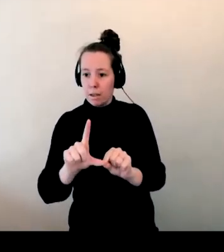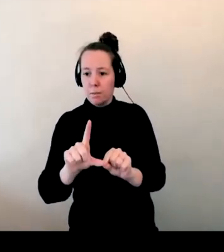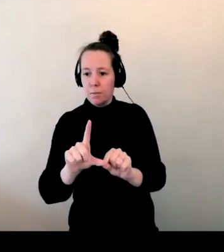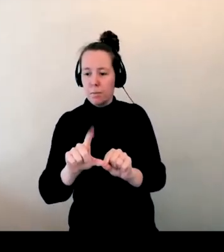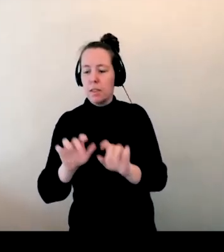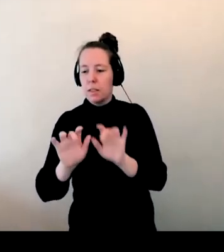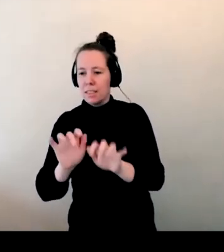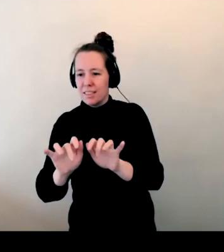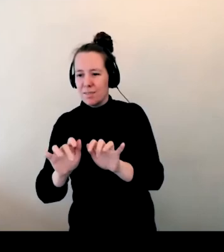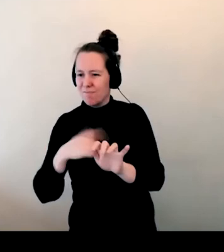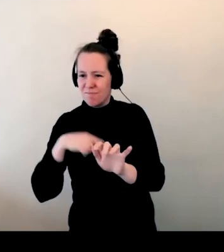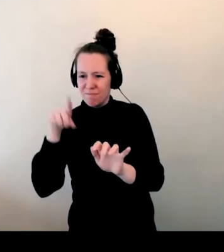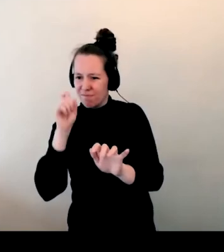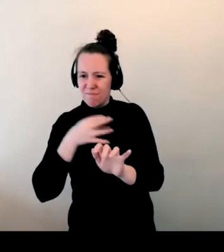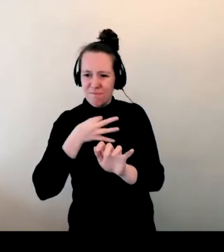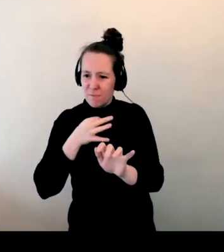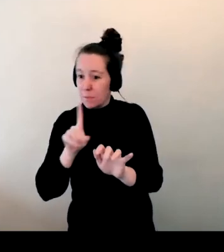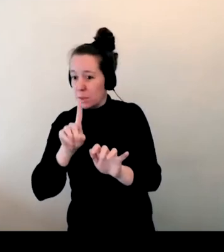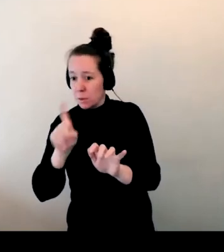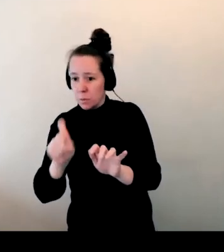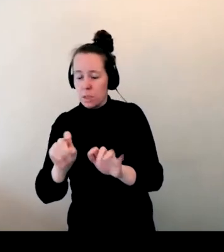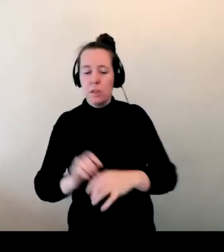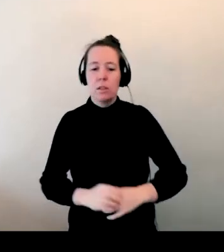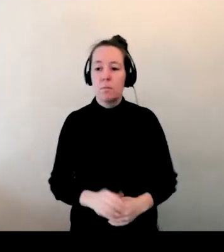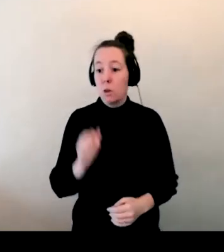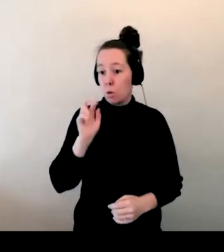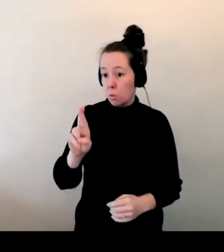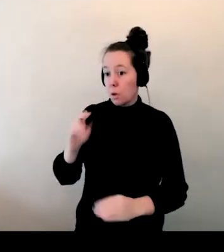box, chat text box, or you can email